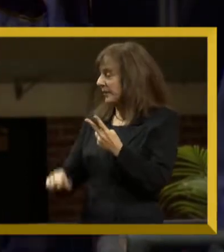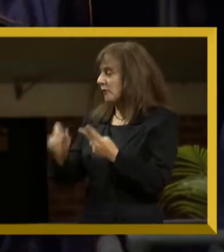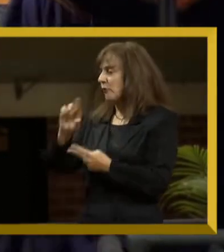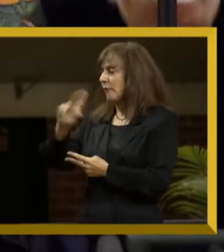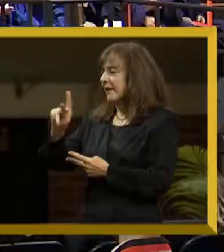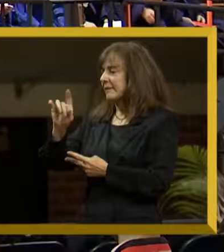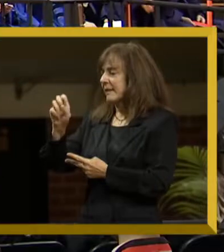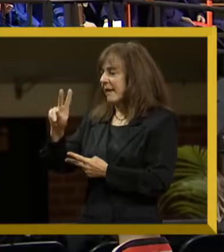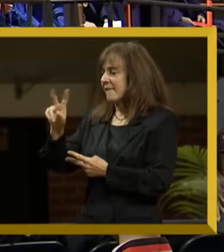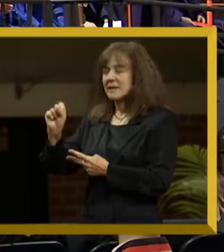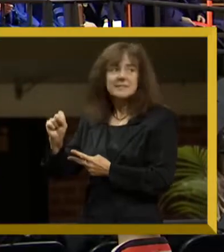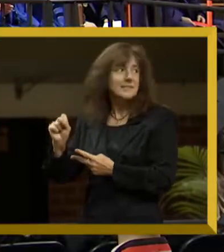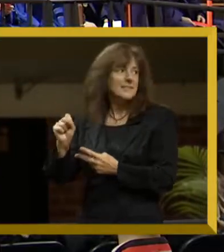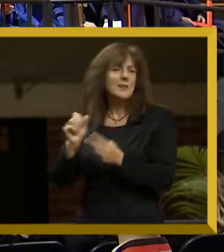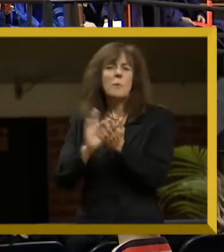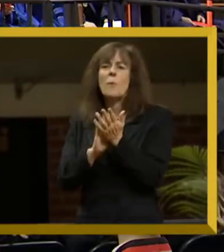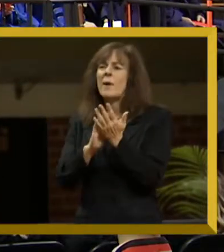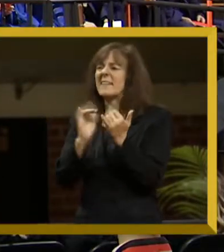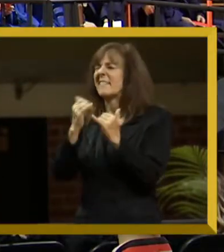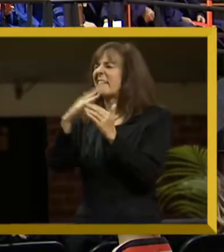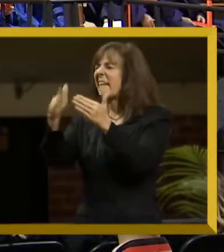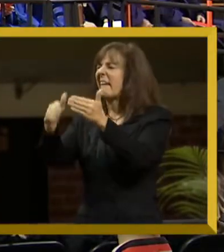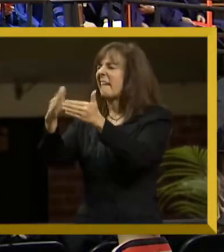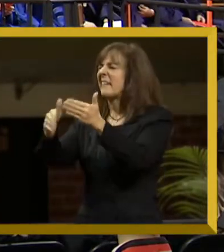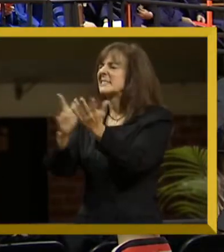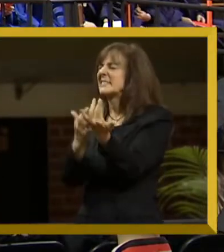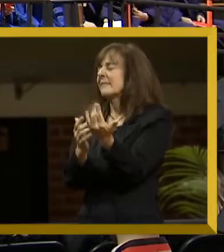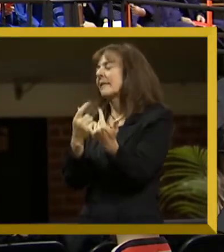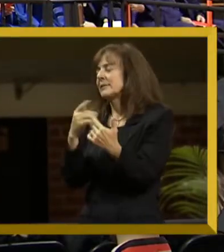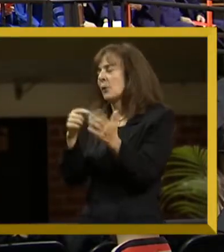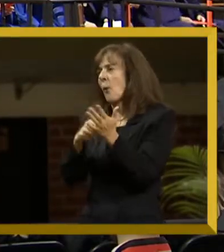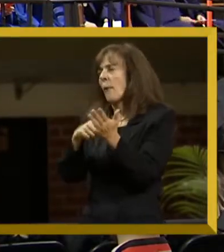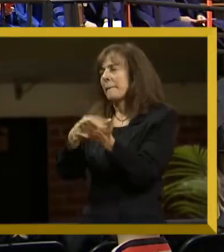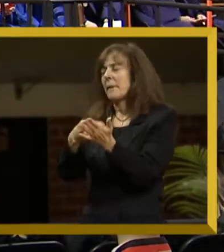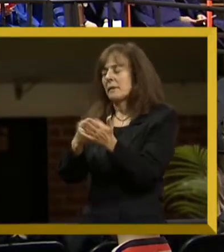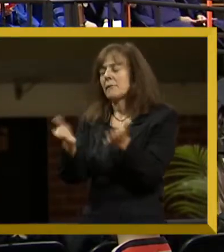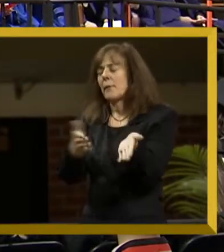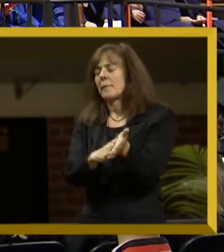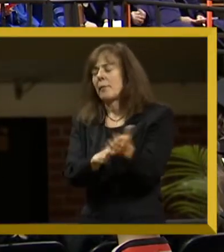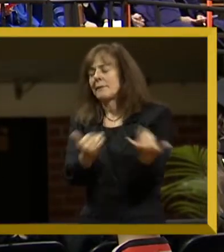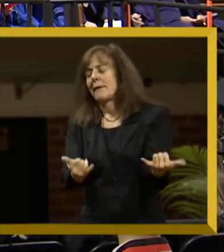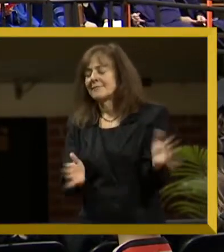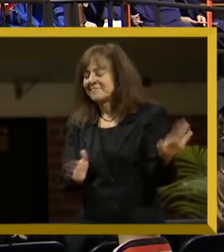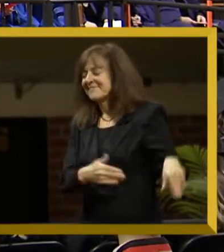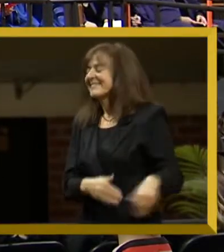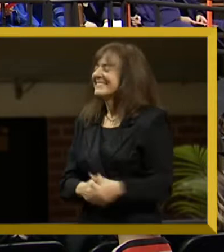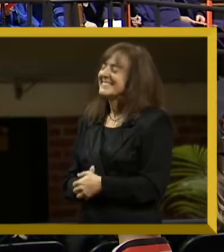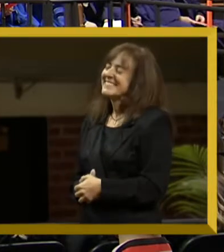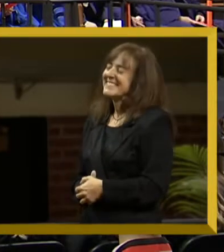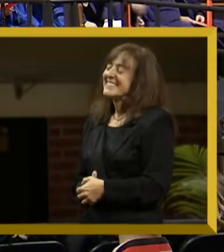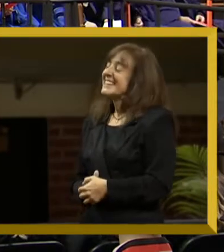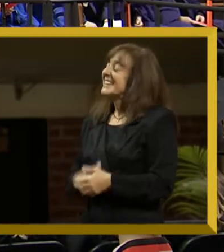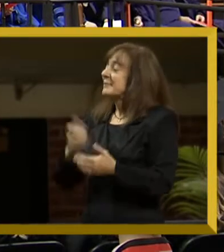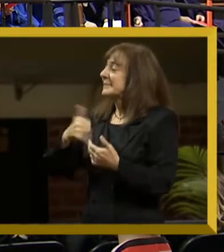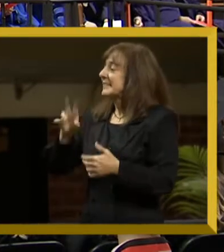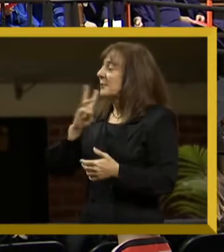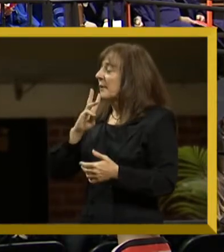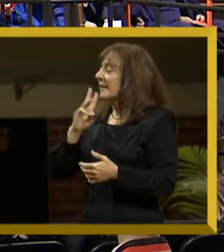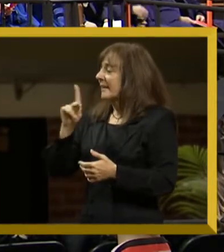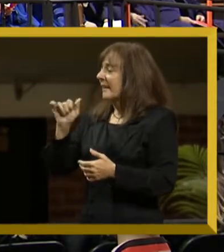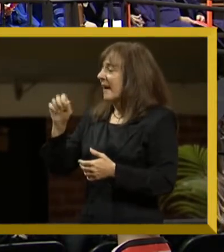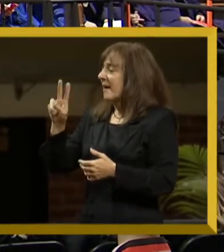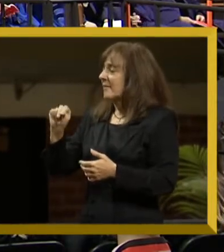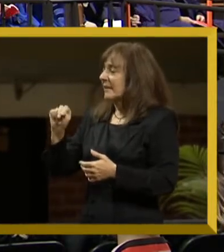Davis. You can applaud him at the end, unless you owe him money, then go ahead and applaud him. From Stillwater, Calvin